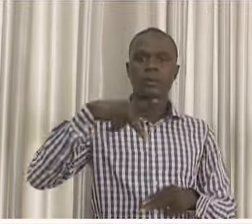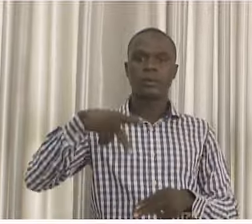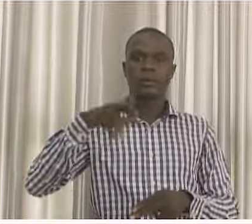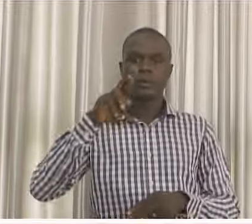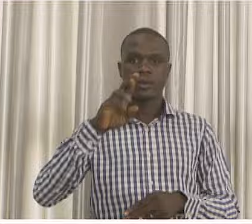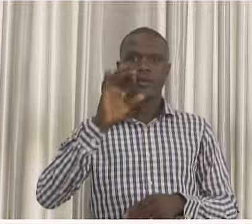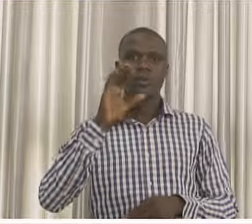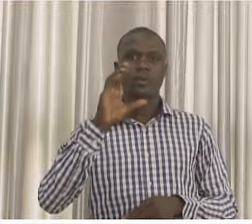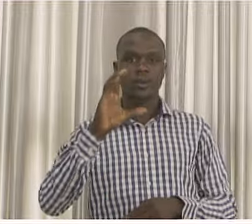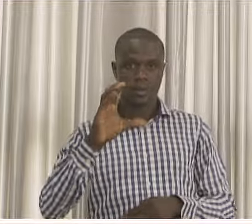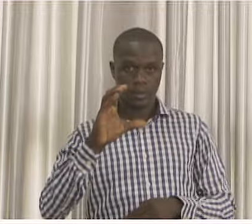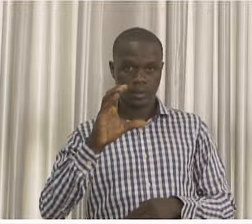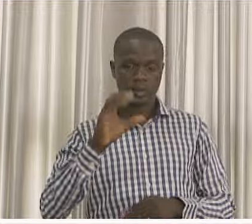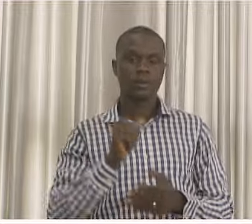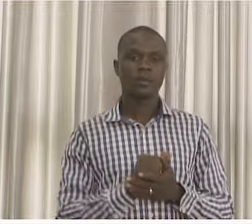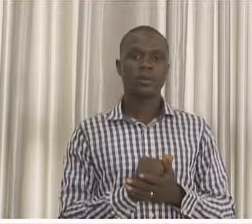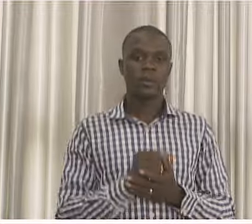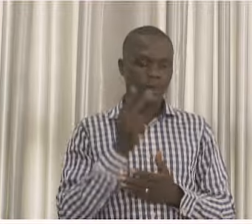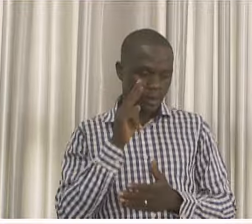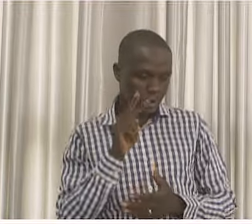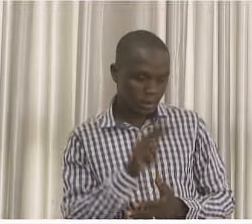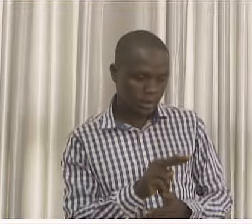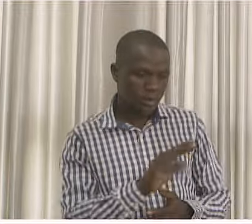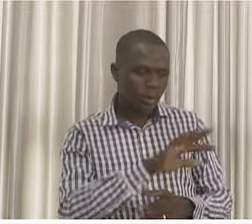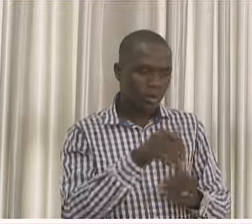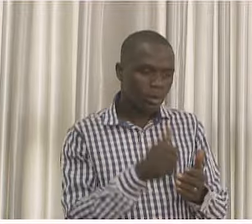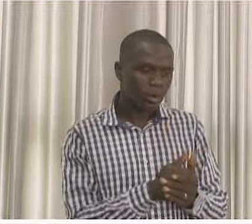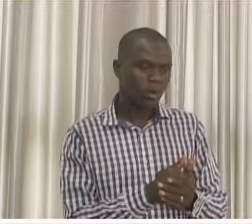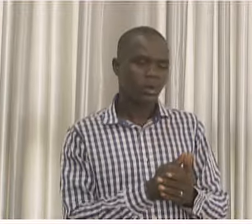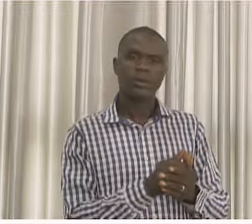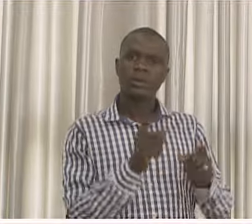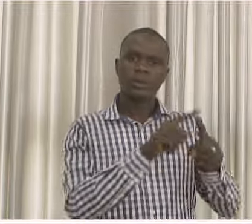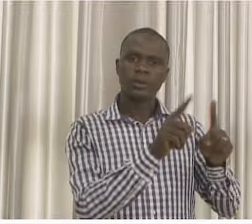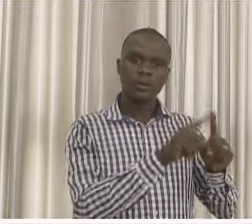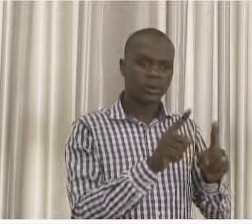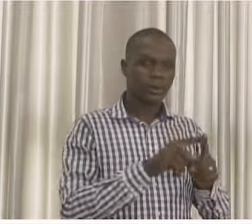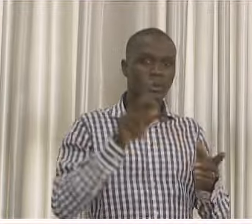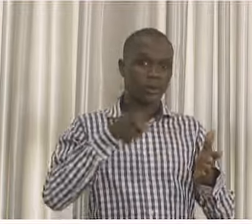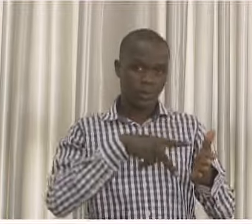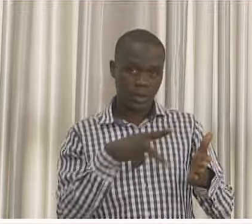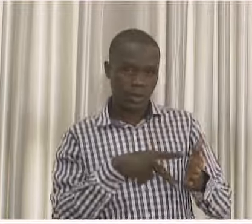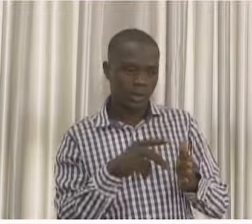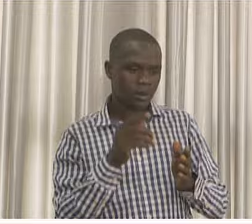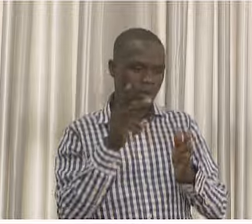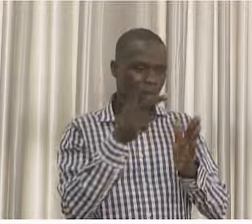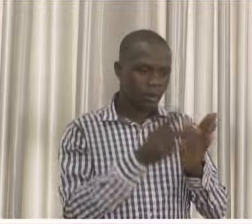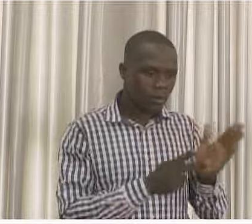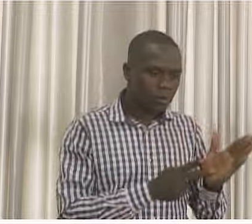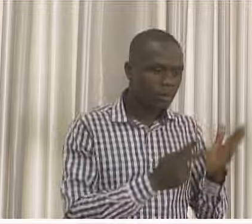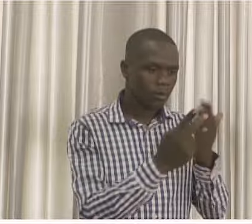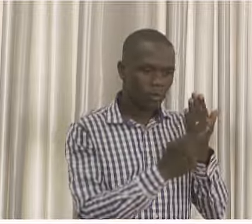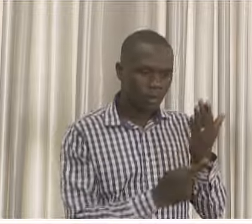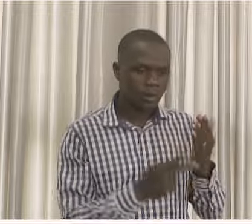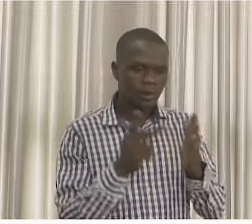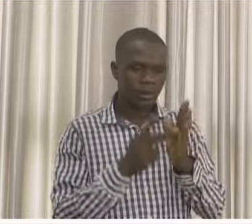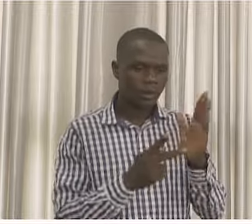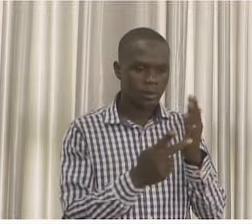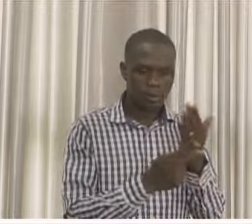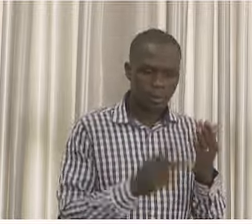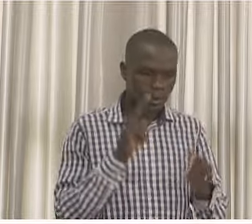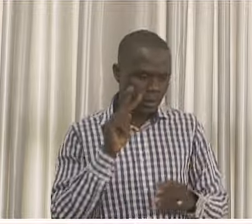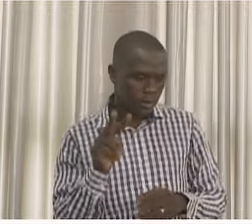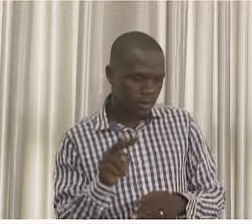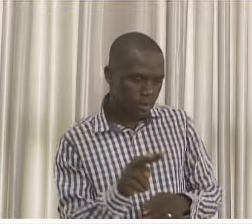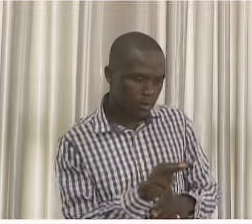political parties and look into the manifesto for letting transform the SLPP manifesto into a national